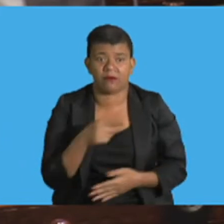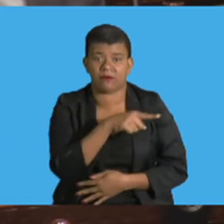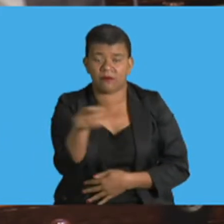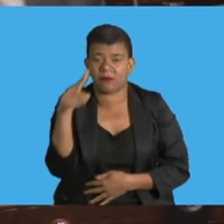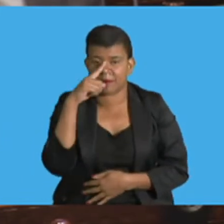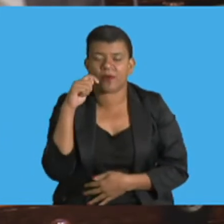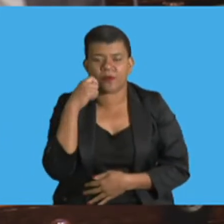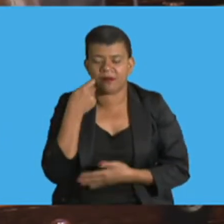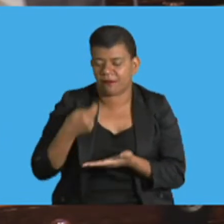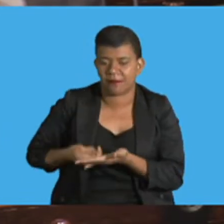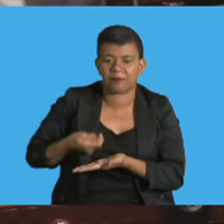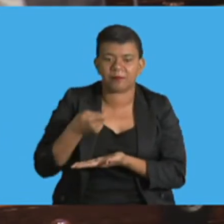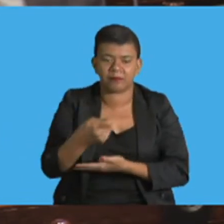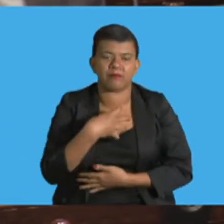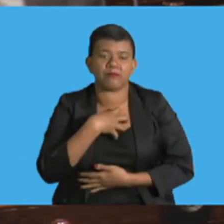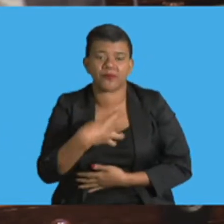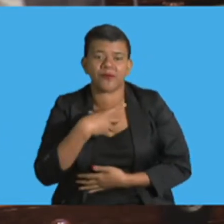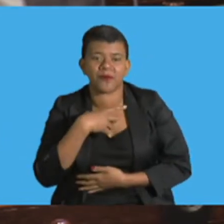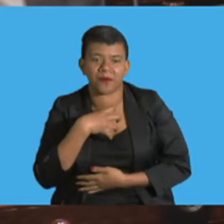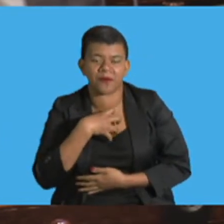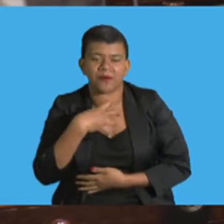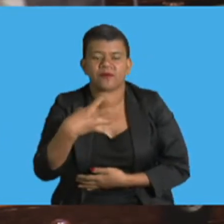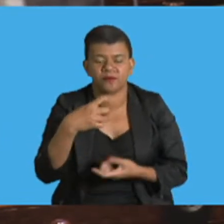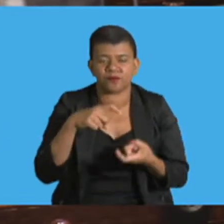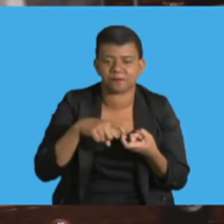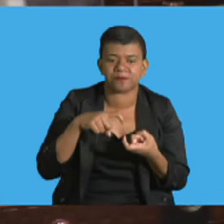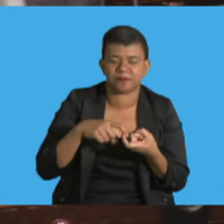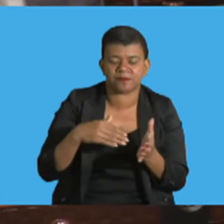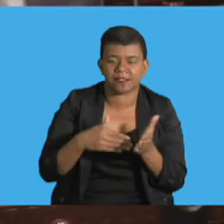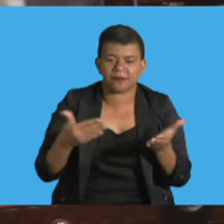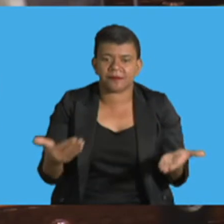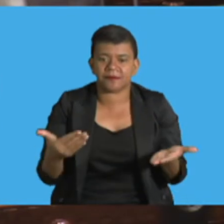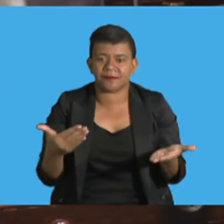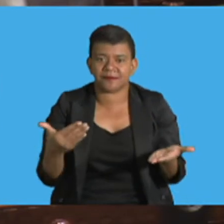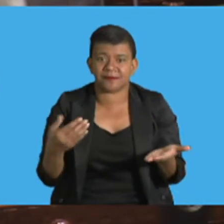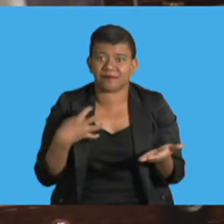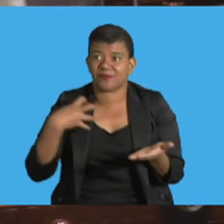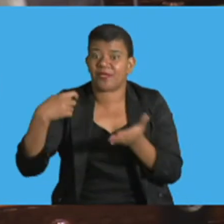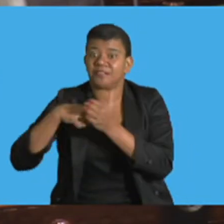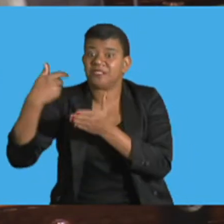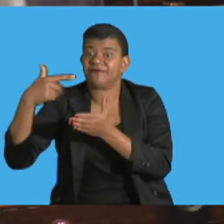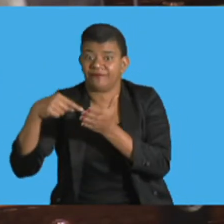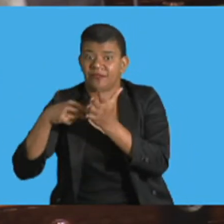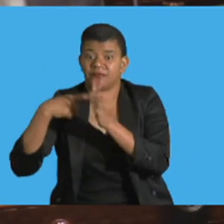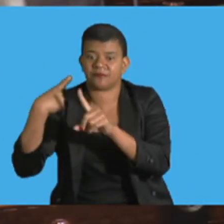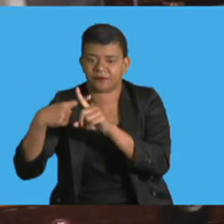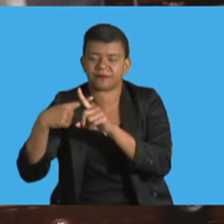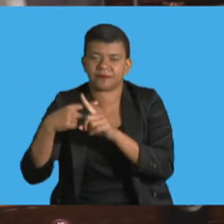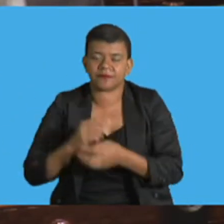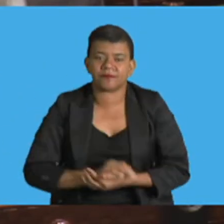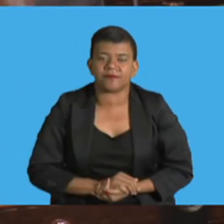that there are breaches. And we have repeatedly said in Parliament, and indeed prior to Parliament and outside Parliament,